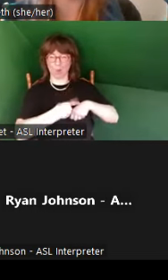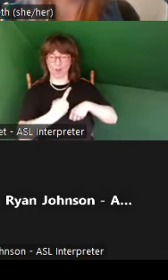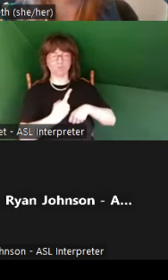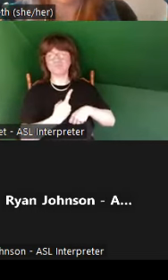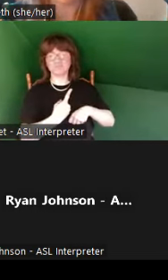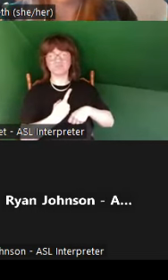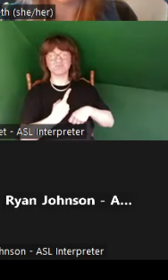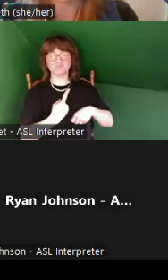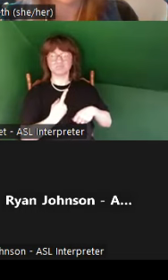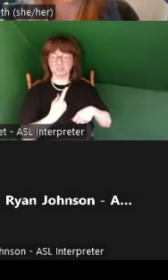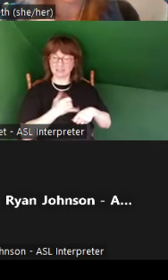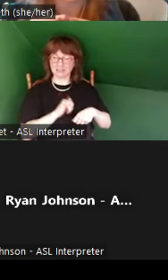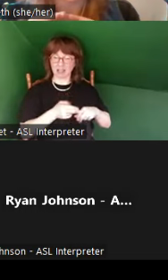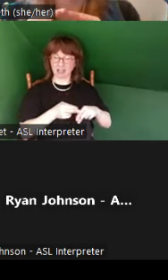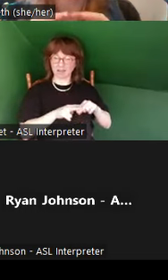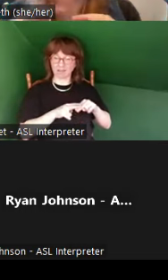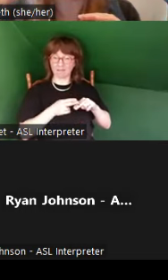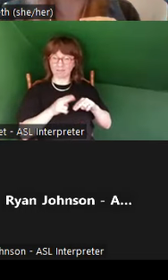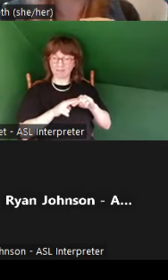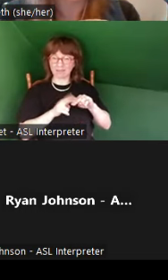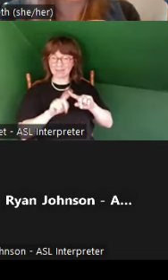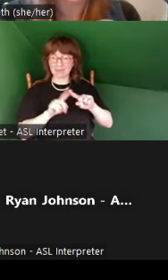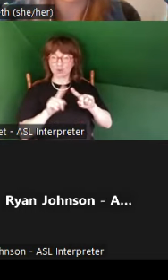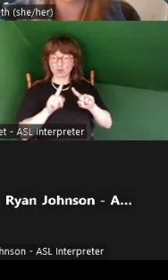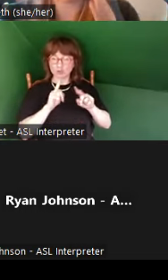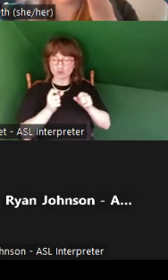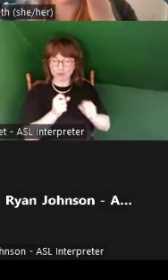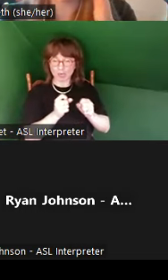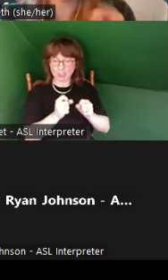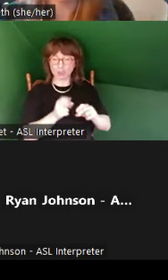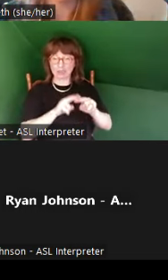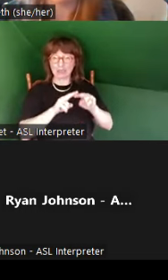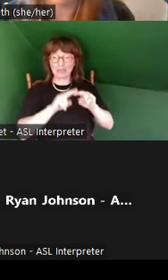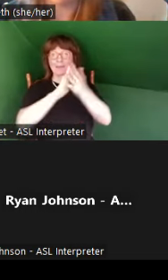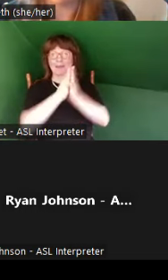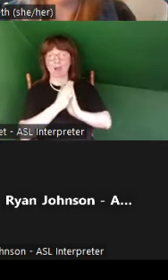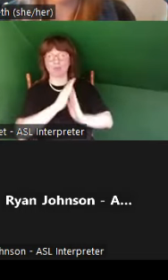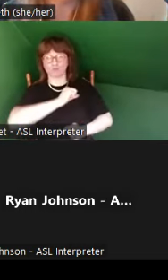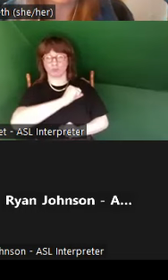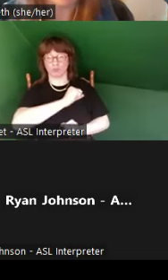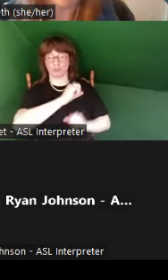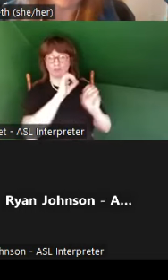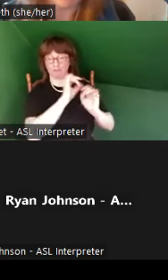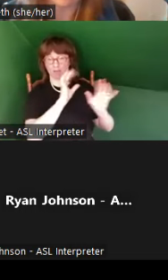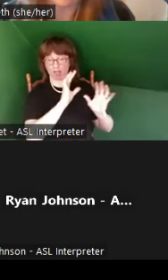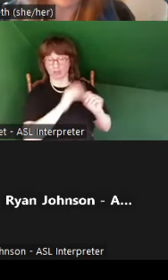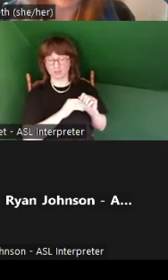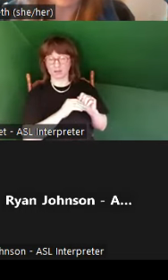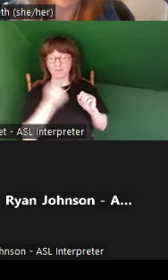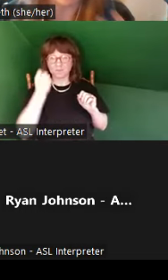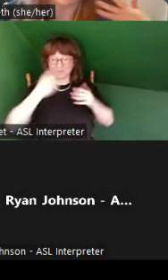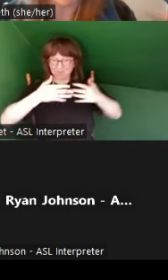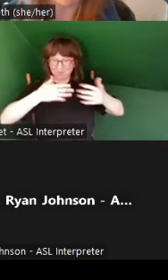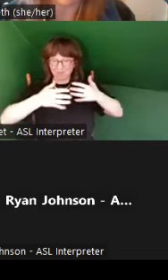escalation of tactics that leads to resistive violence. Even when they resist, they're